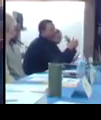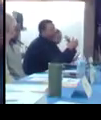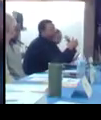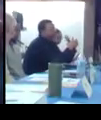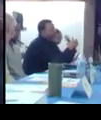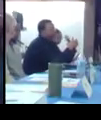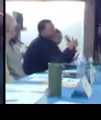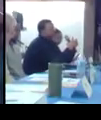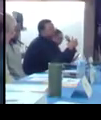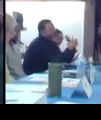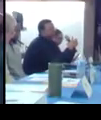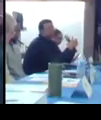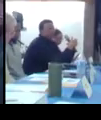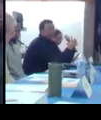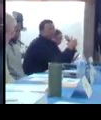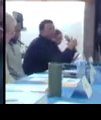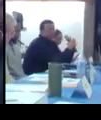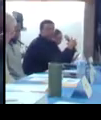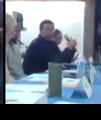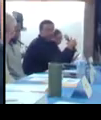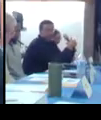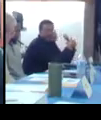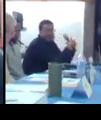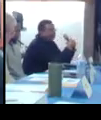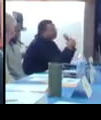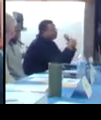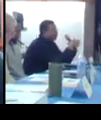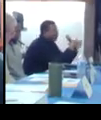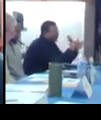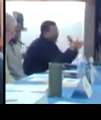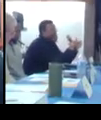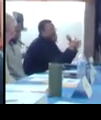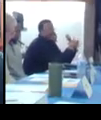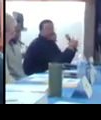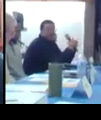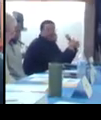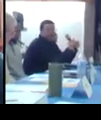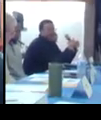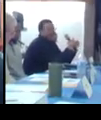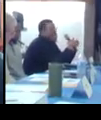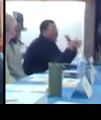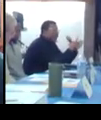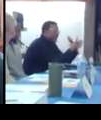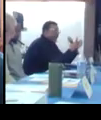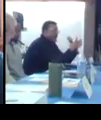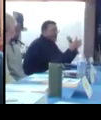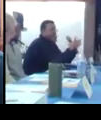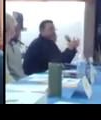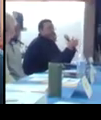little more clearly. Because it's the same in Fountain Park,